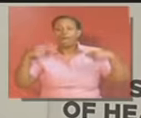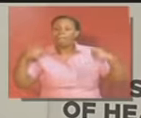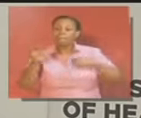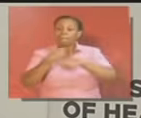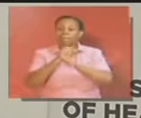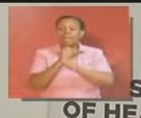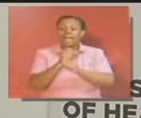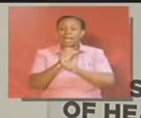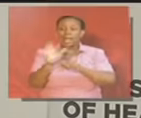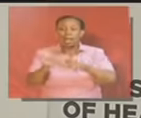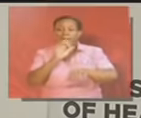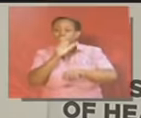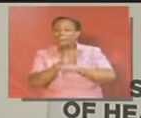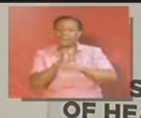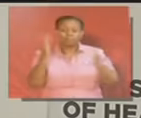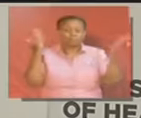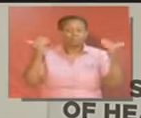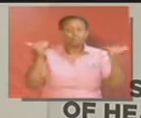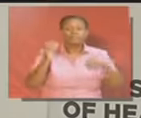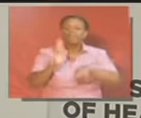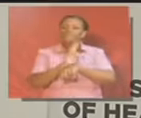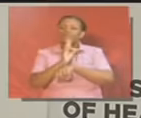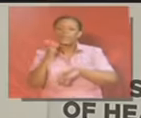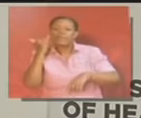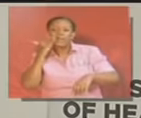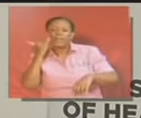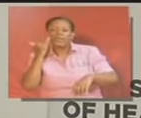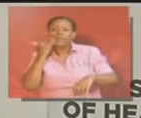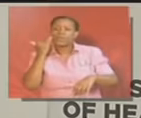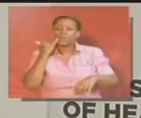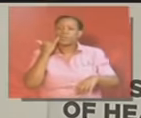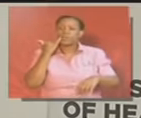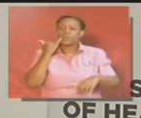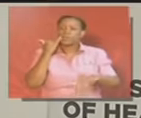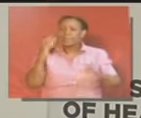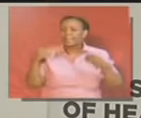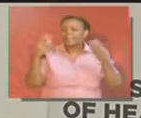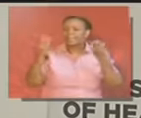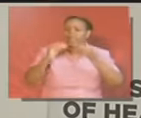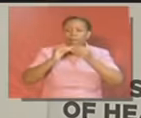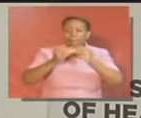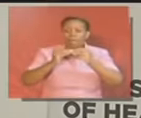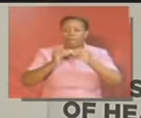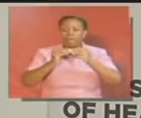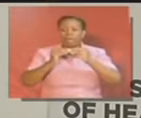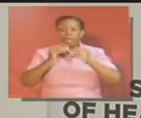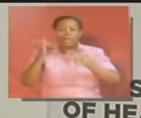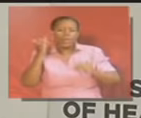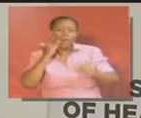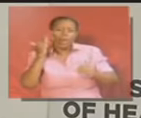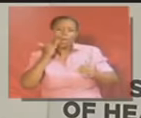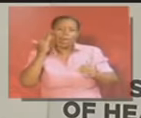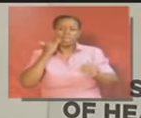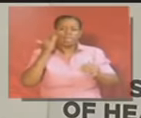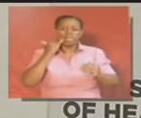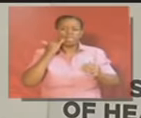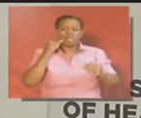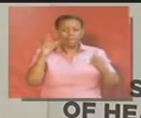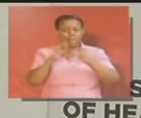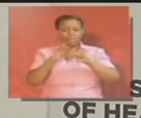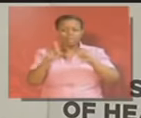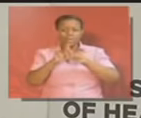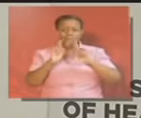our telephone system, and you saw the numbers earlier, using our telephone system and also using our WhatsApp